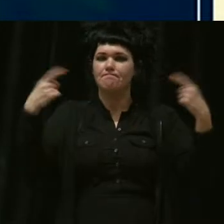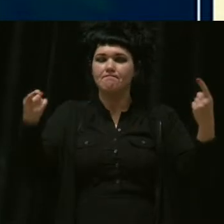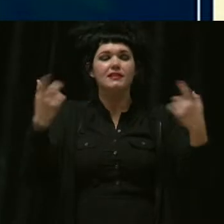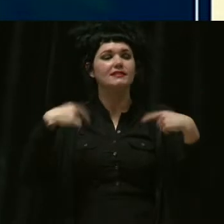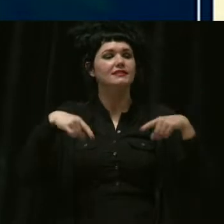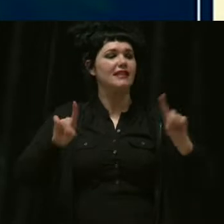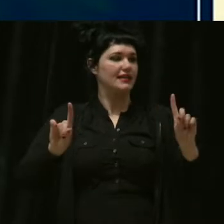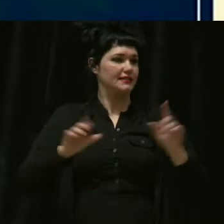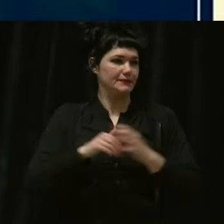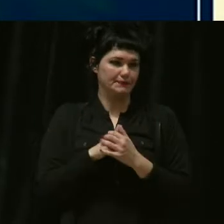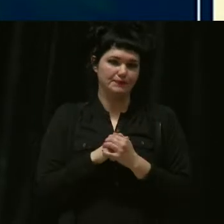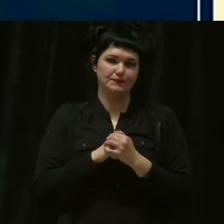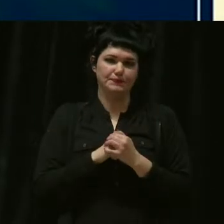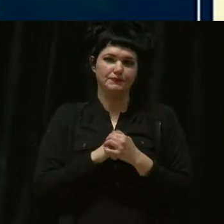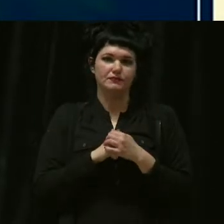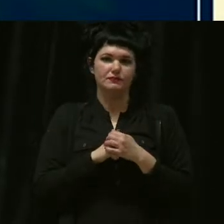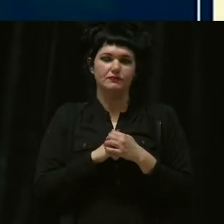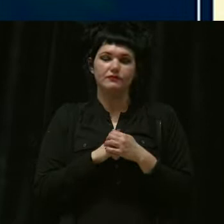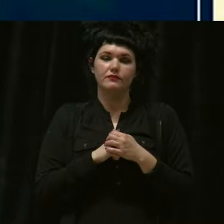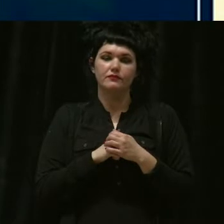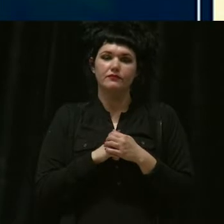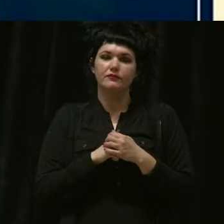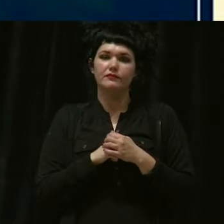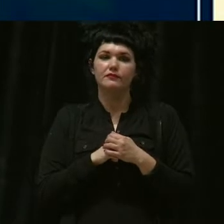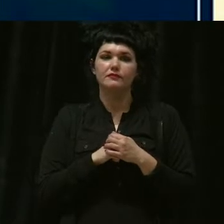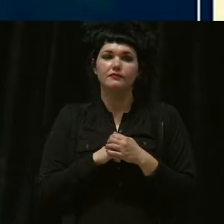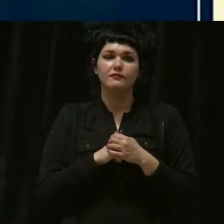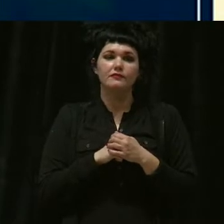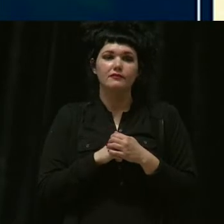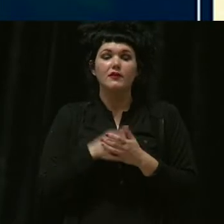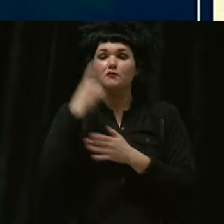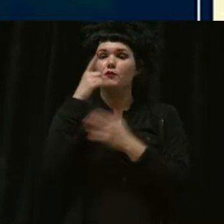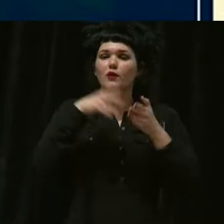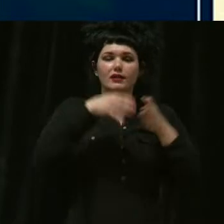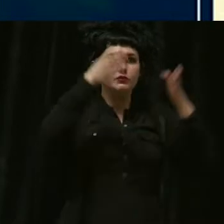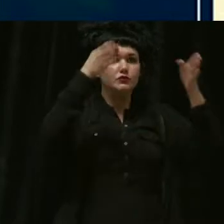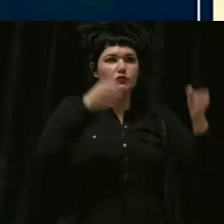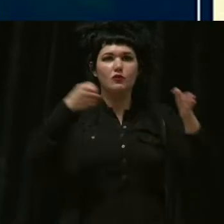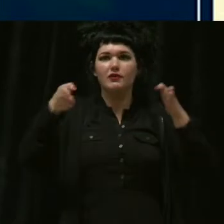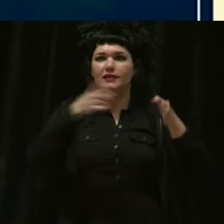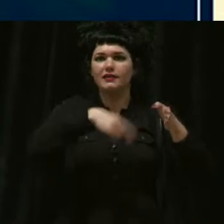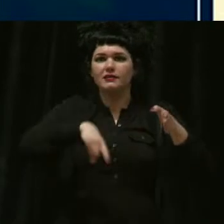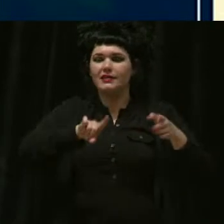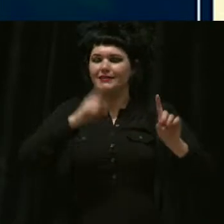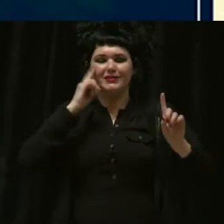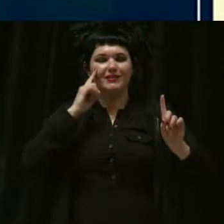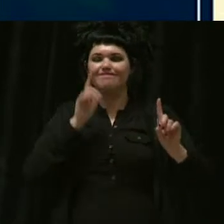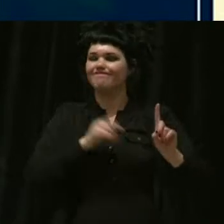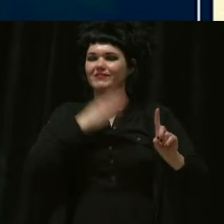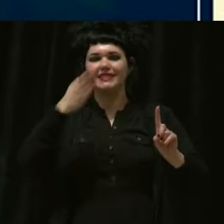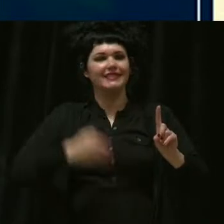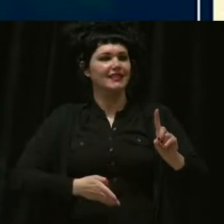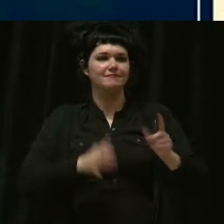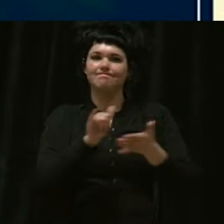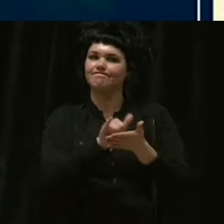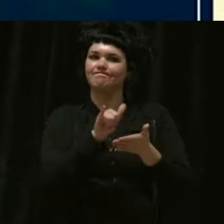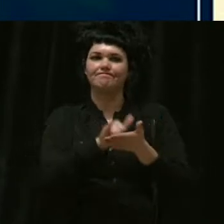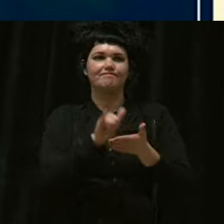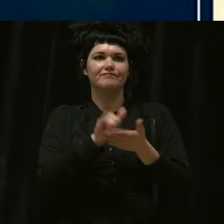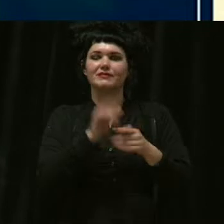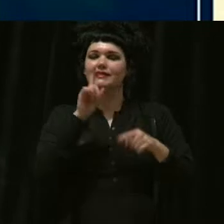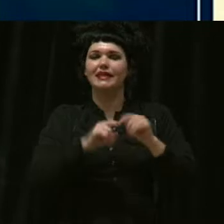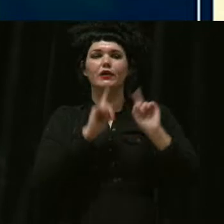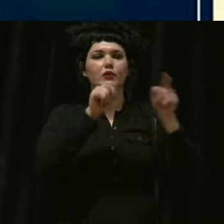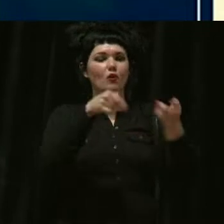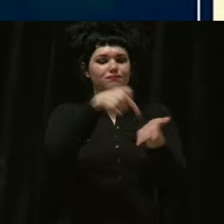letting students who believed that University of Michigan was out of their reach financially